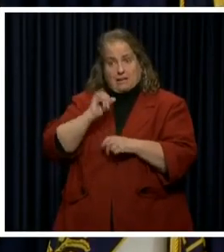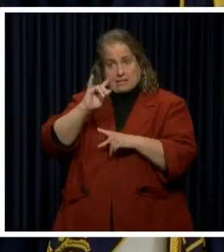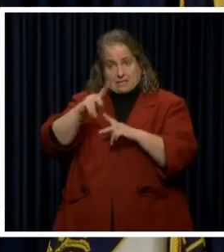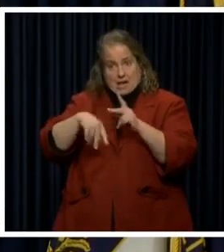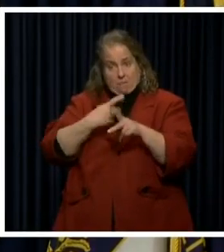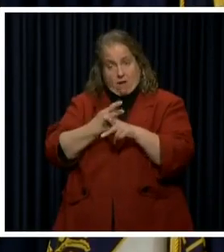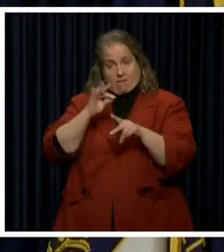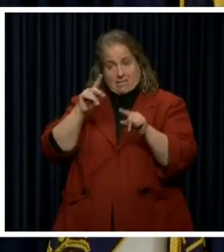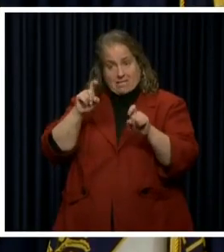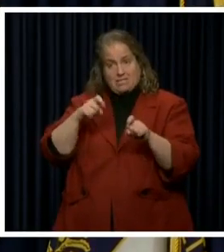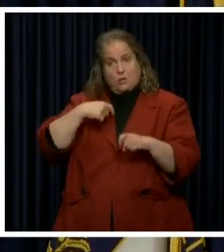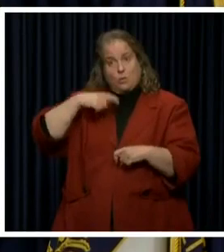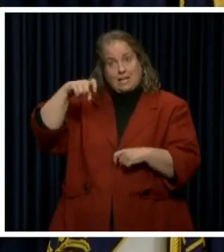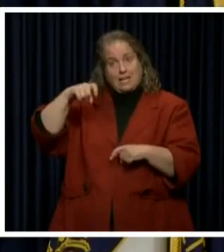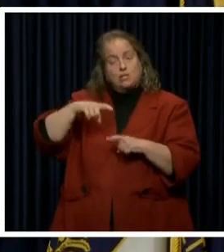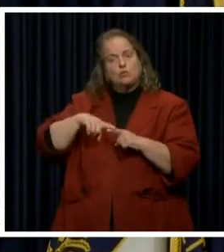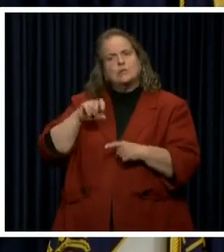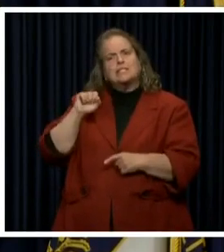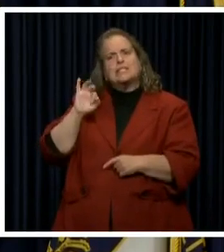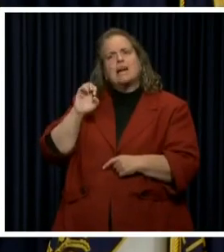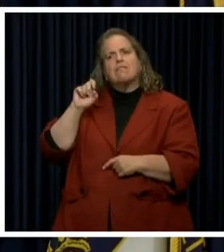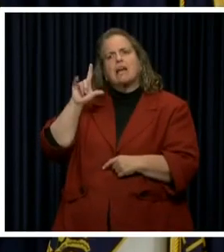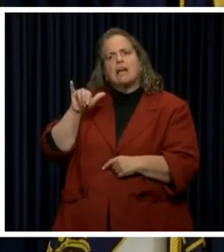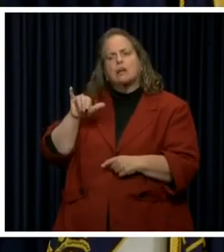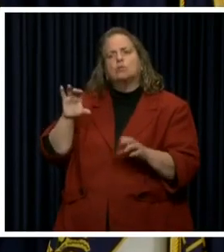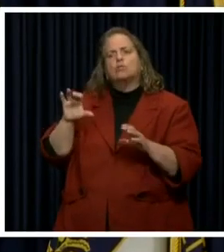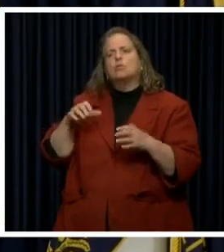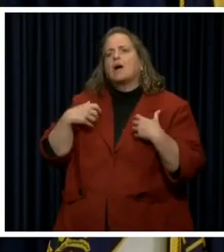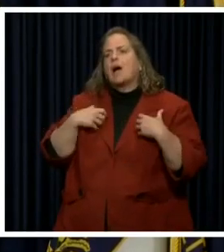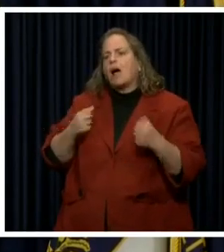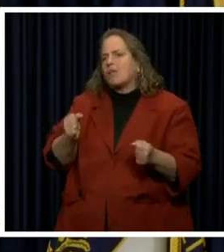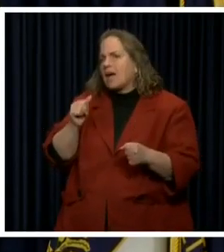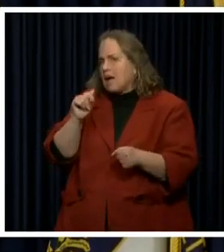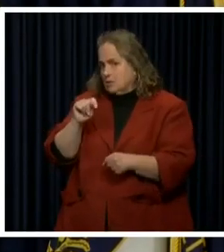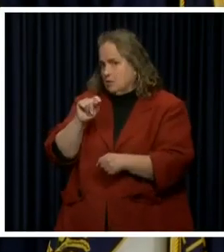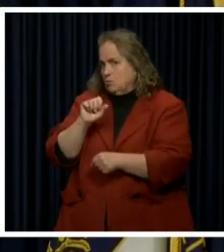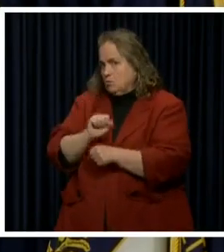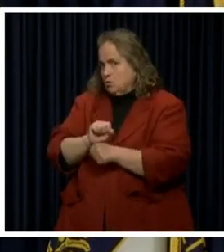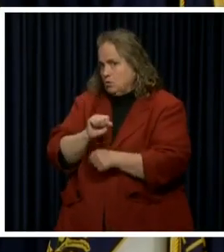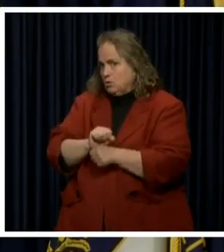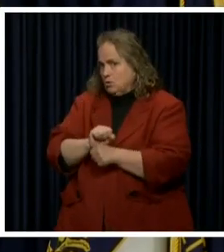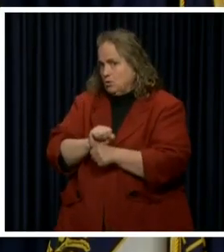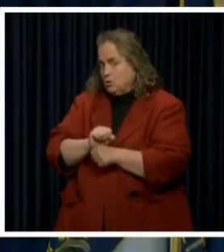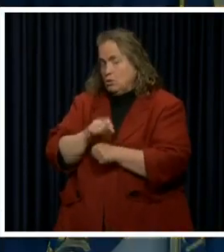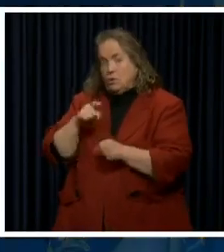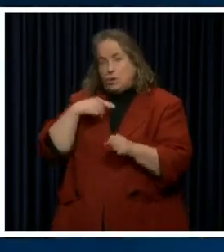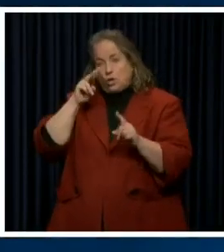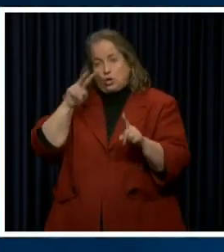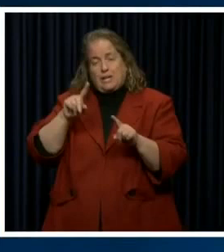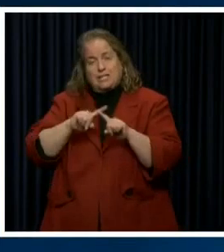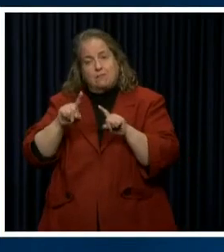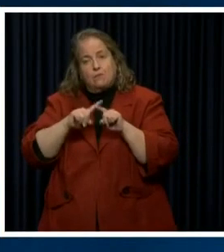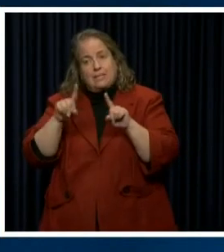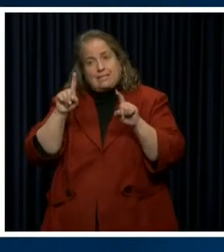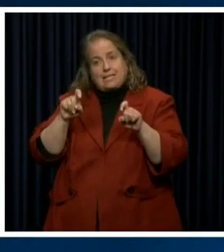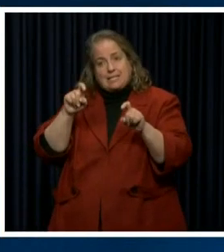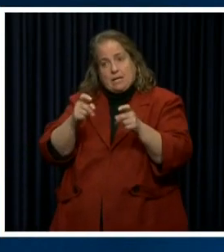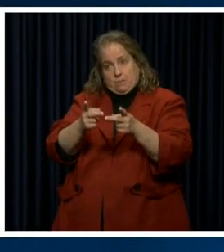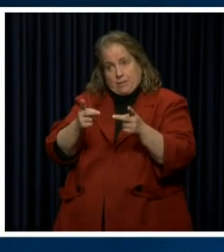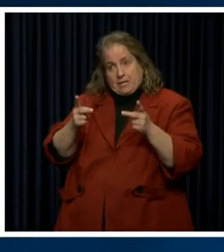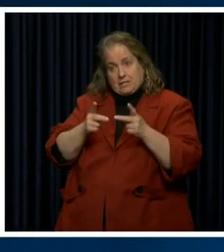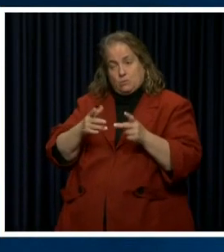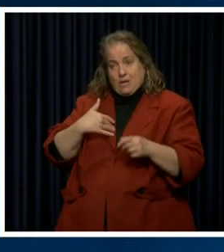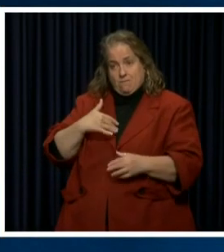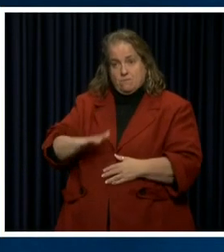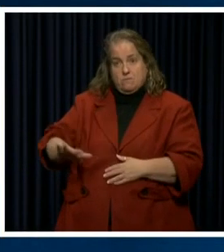testing we need to safely do Healthy at Work. When we look at testing locations that we have